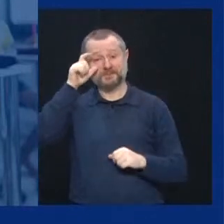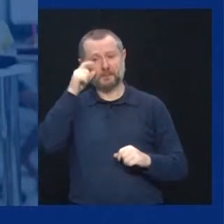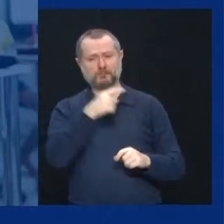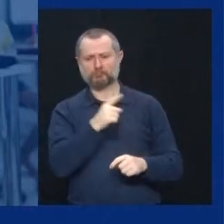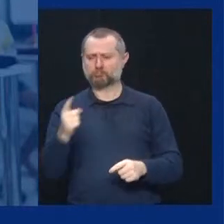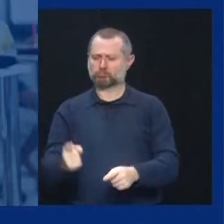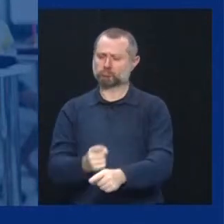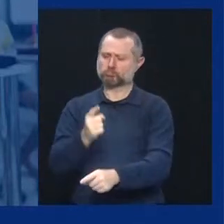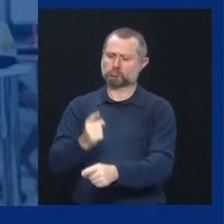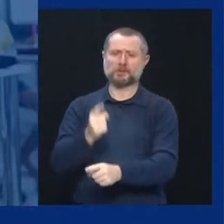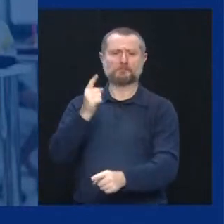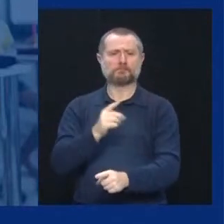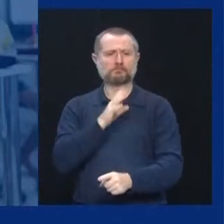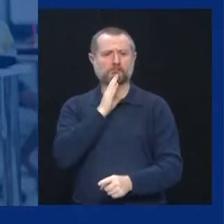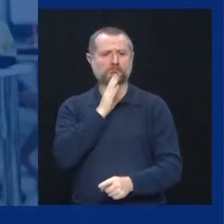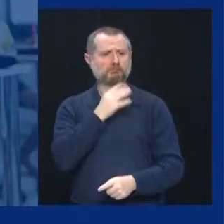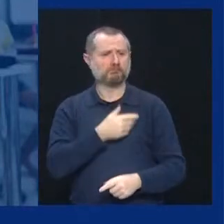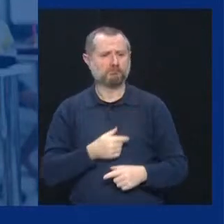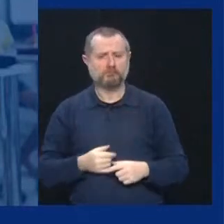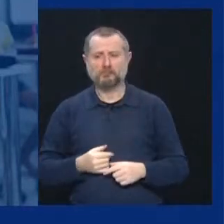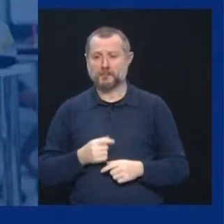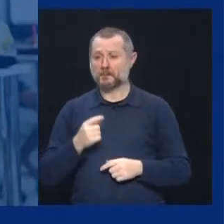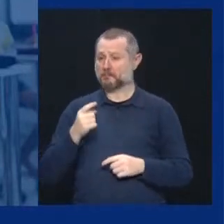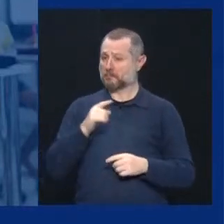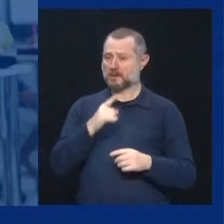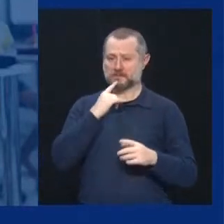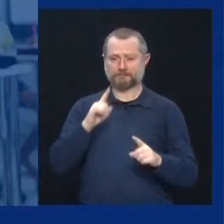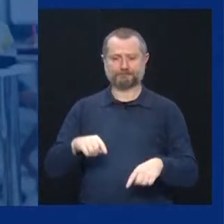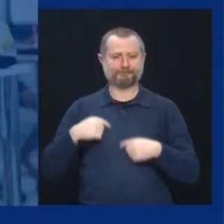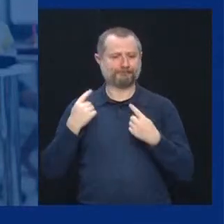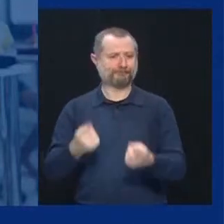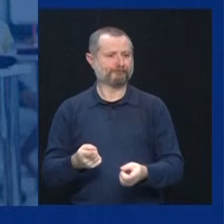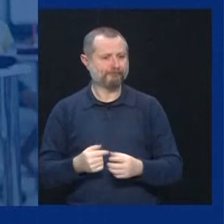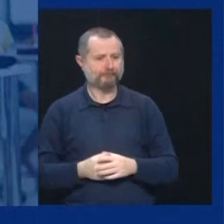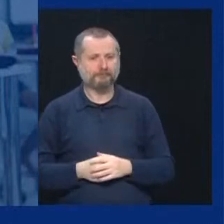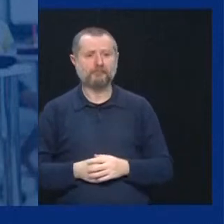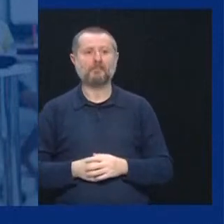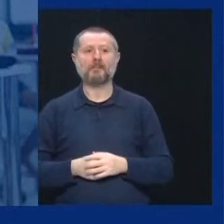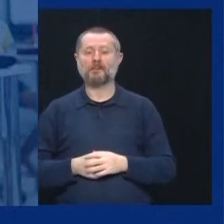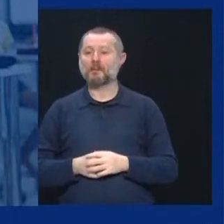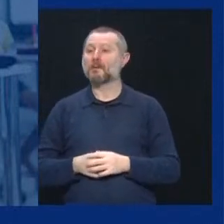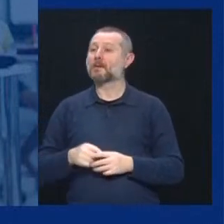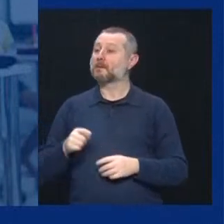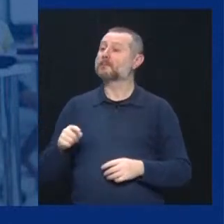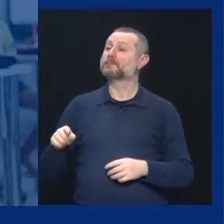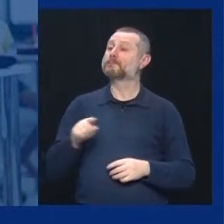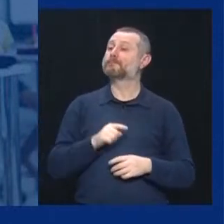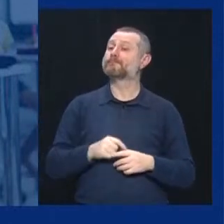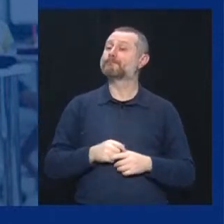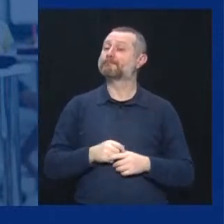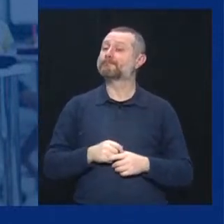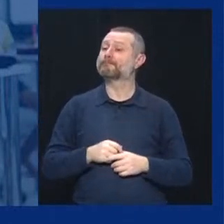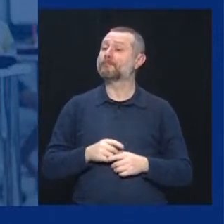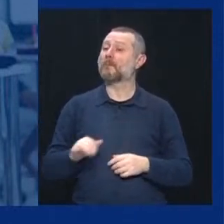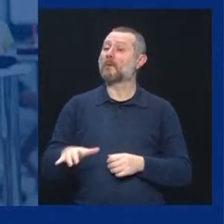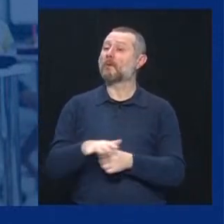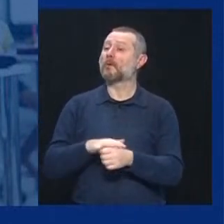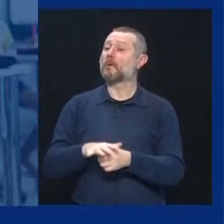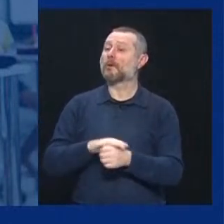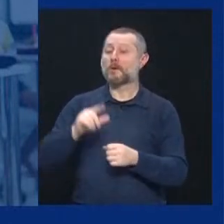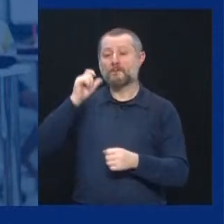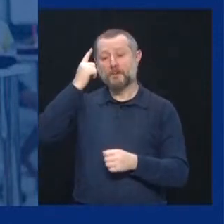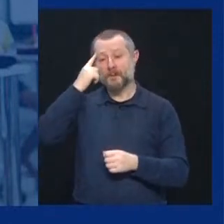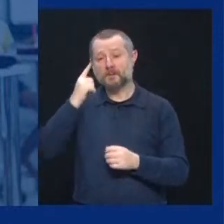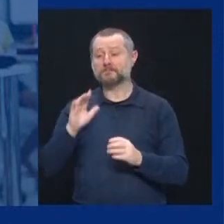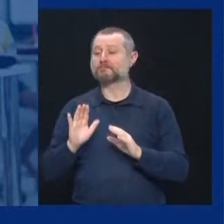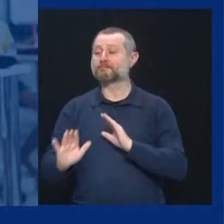right. I've said this from day one. I respect local governments and their